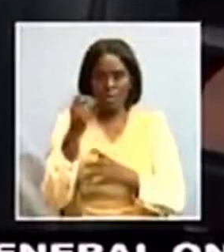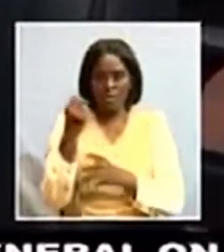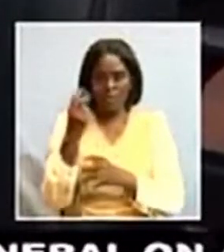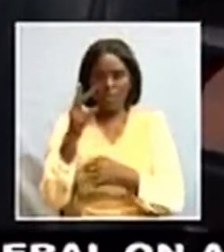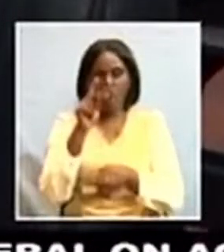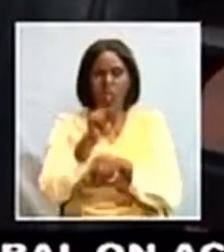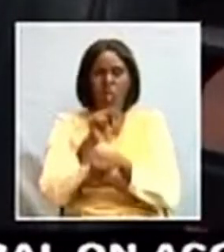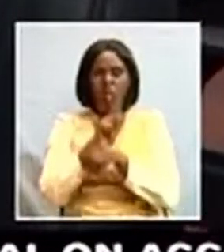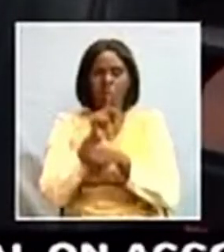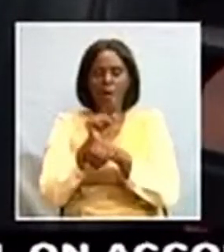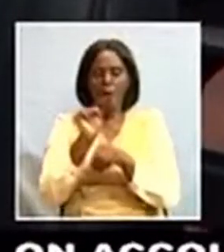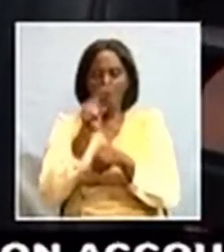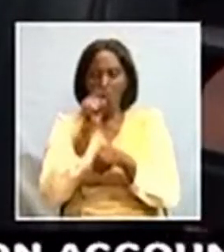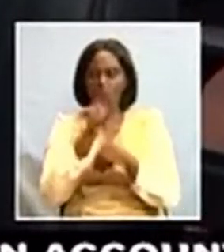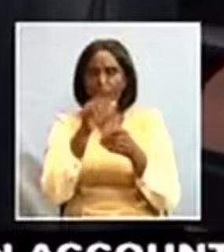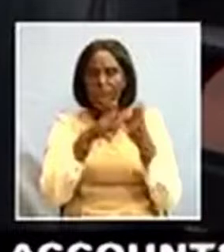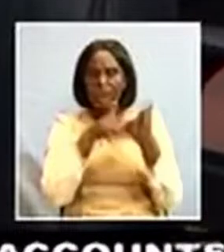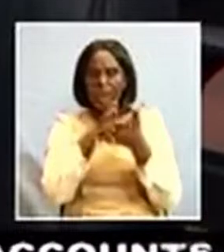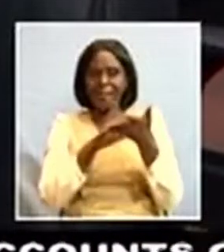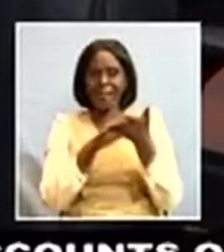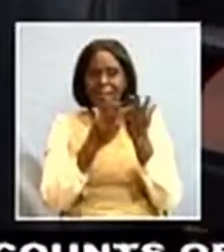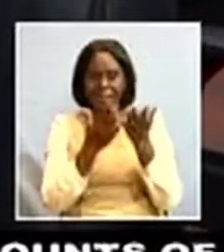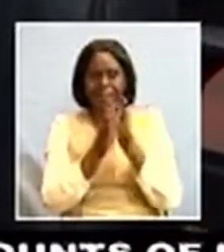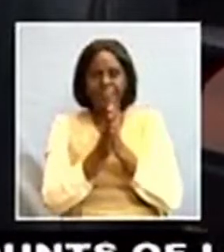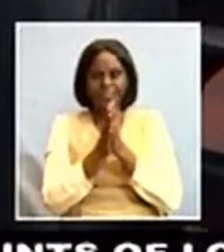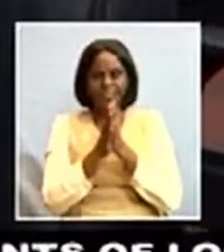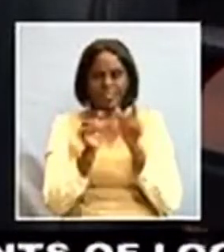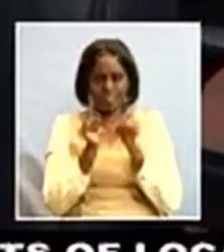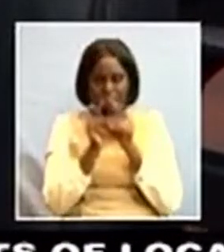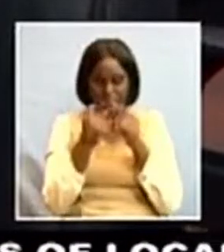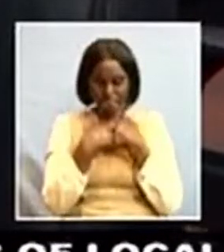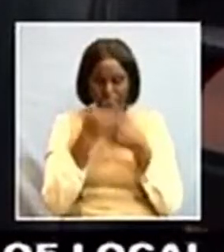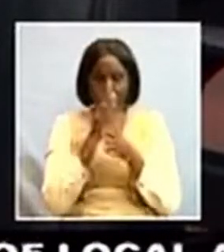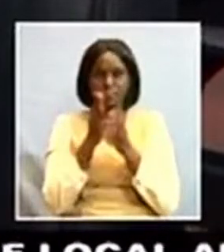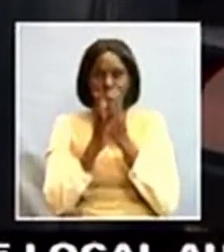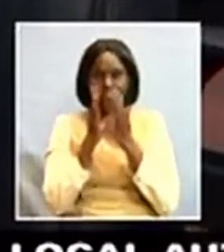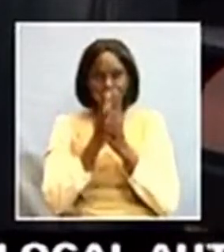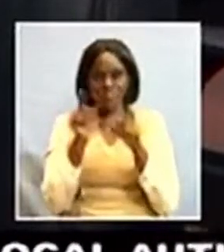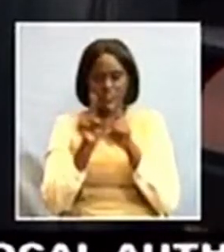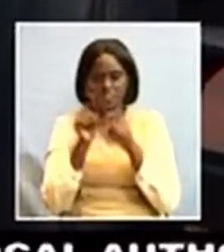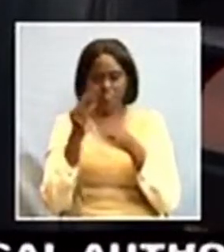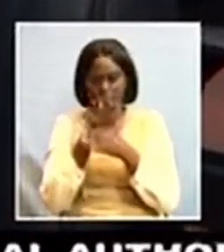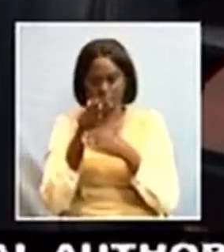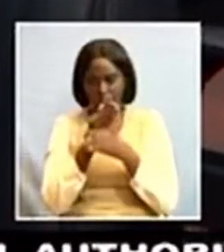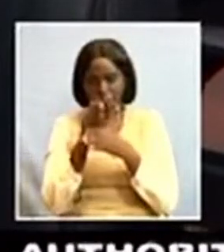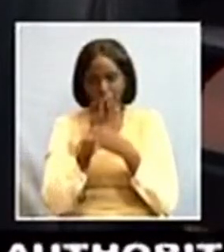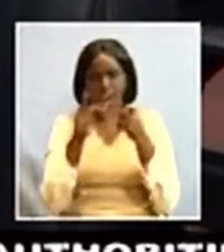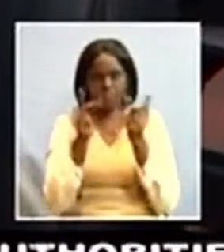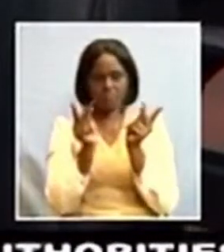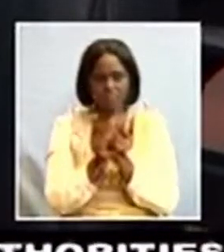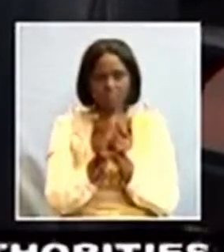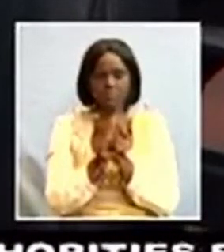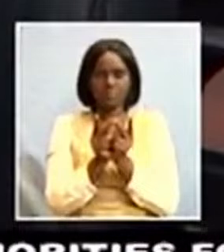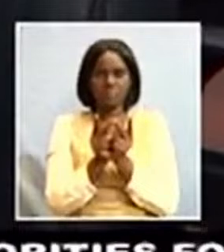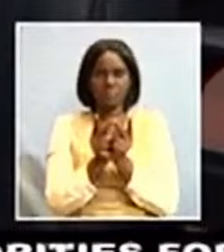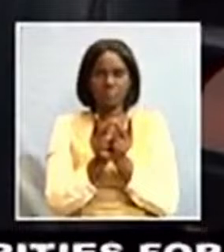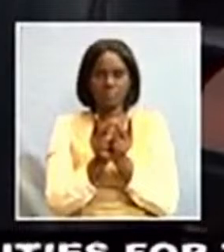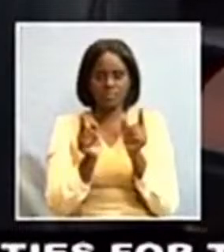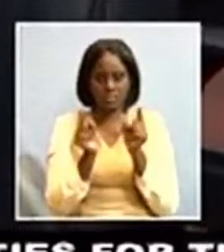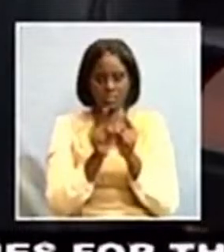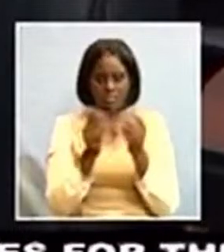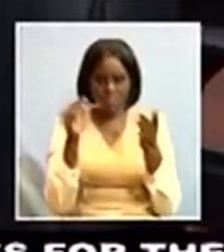projects. First ledger is construction of a business complex at the